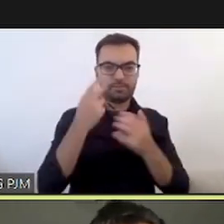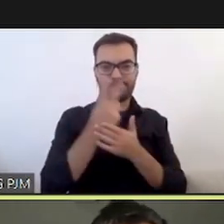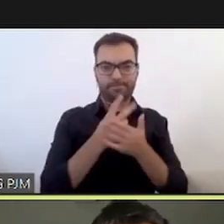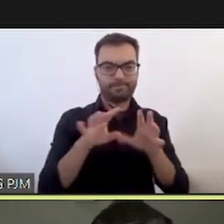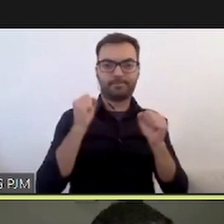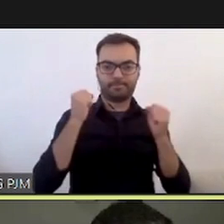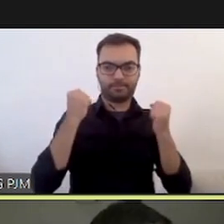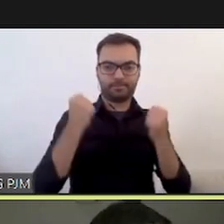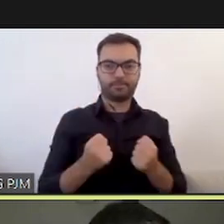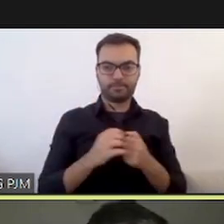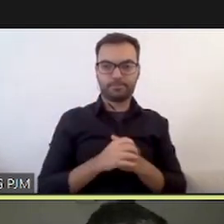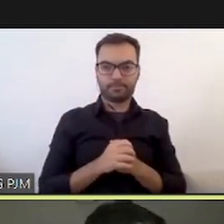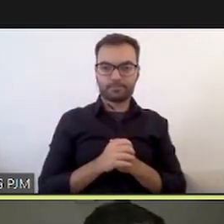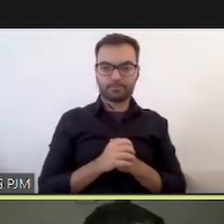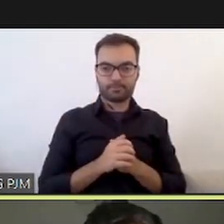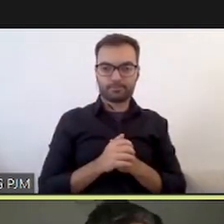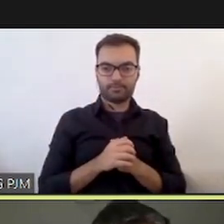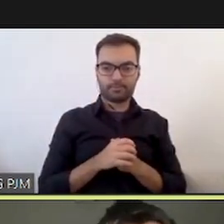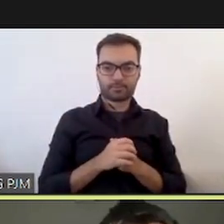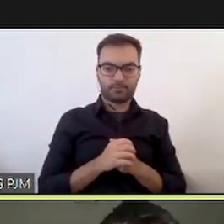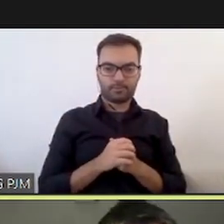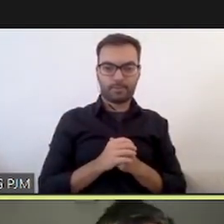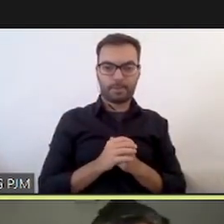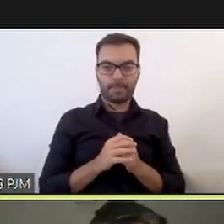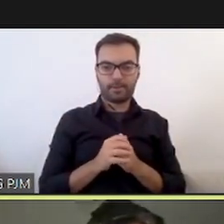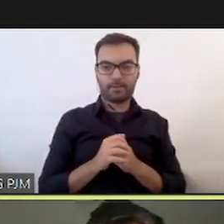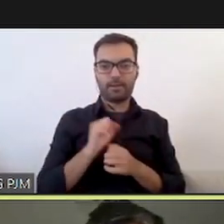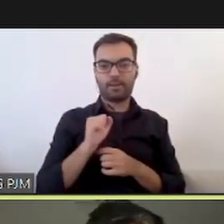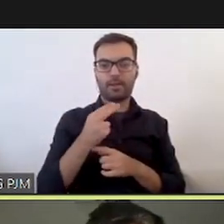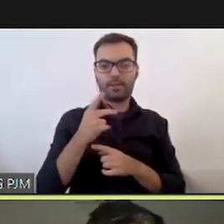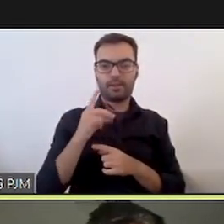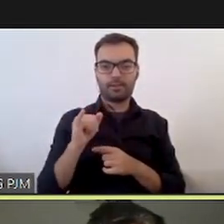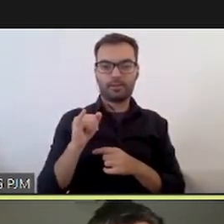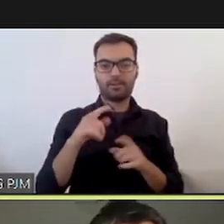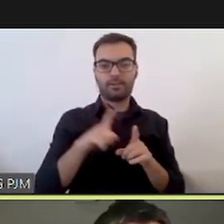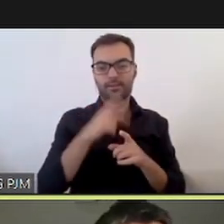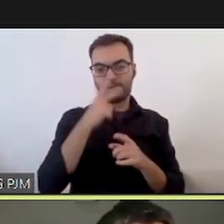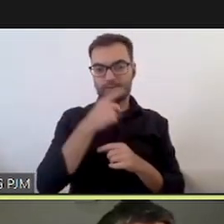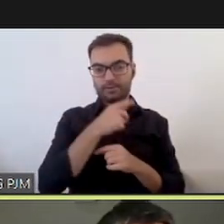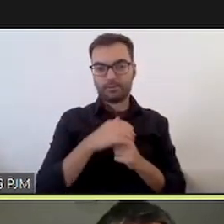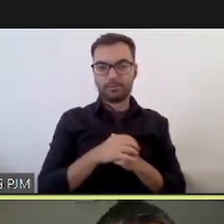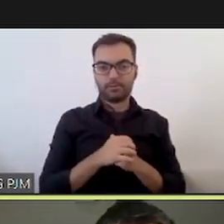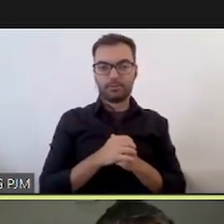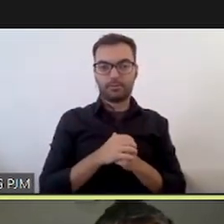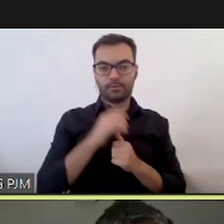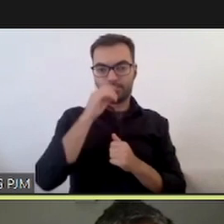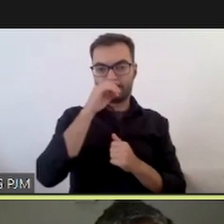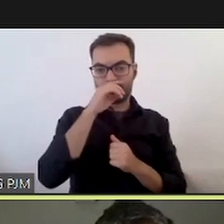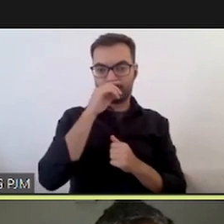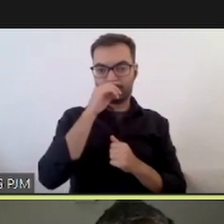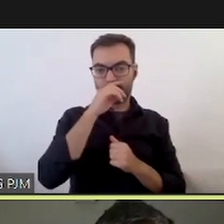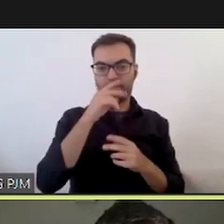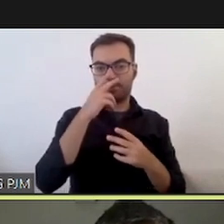to see this. And also Andy, as you see here, is also